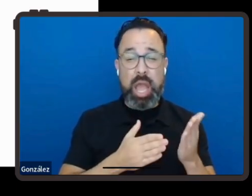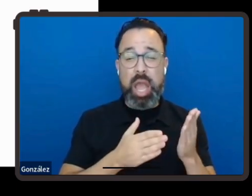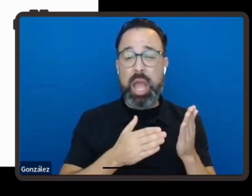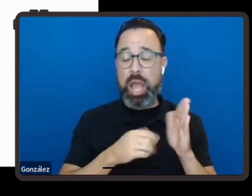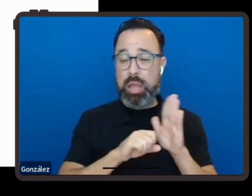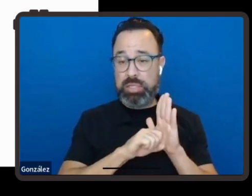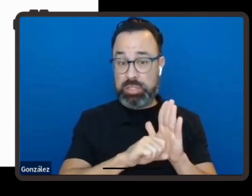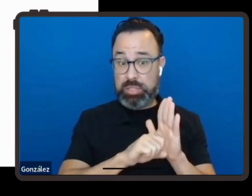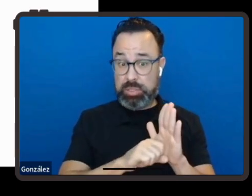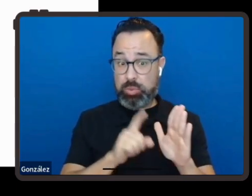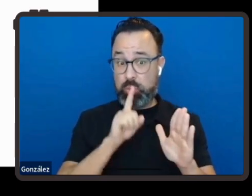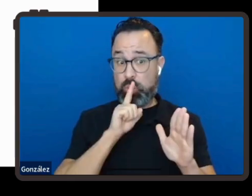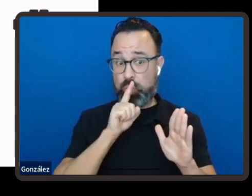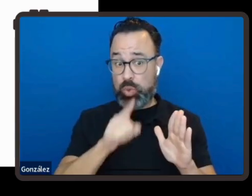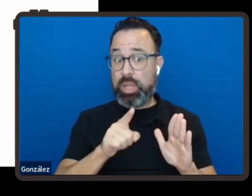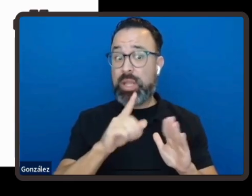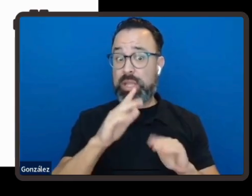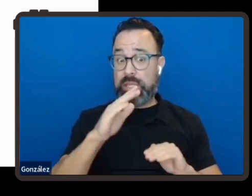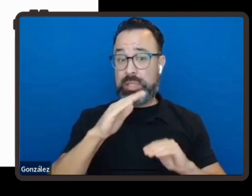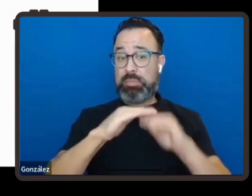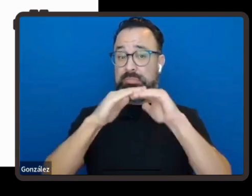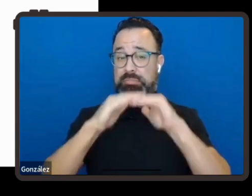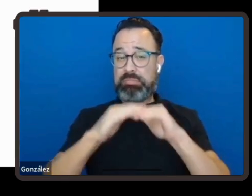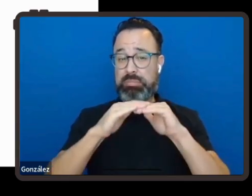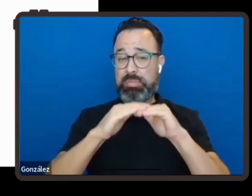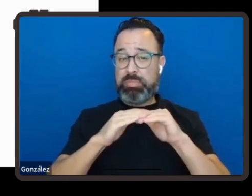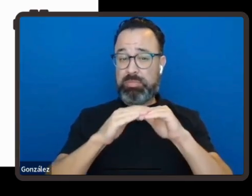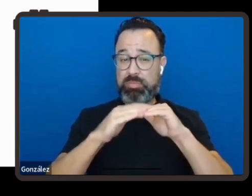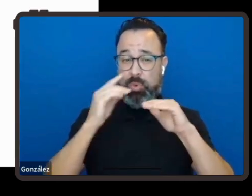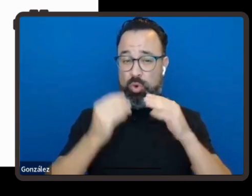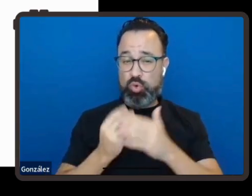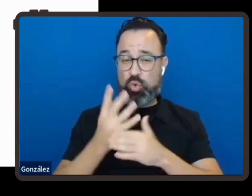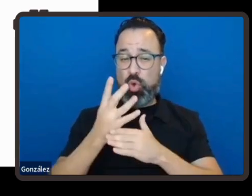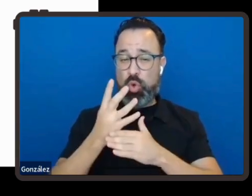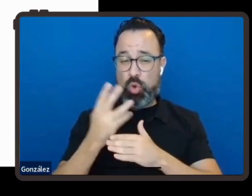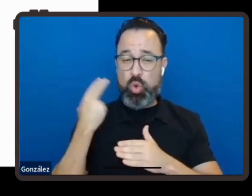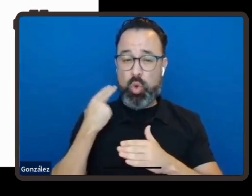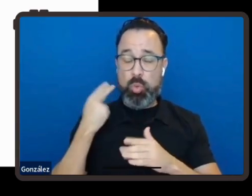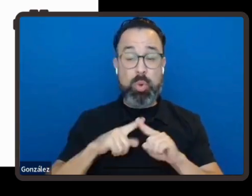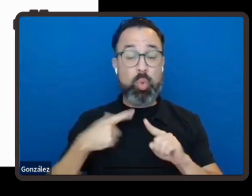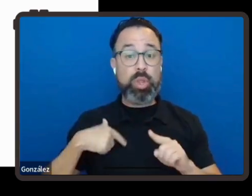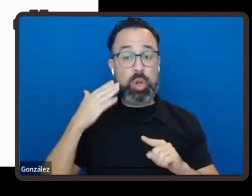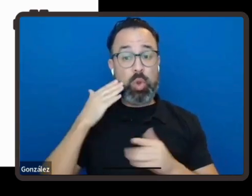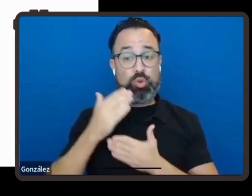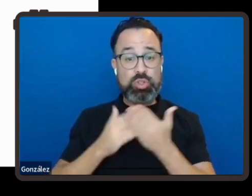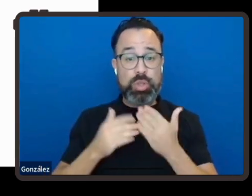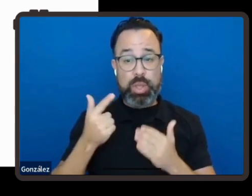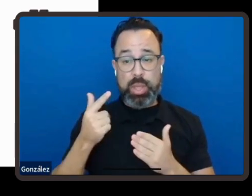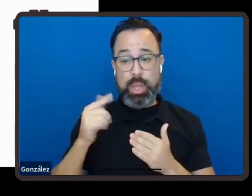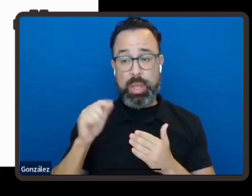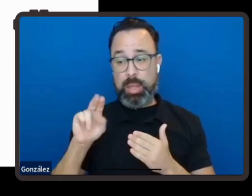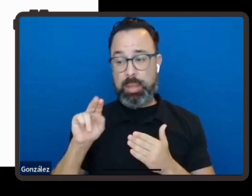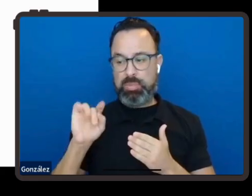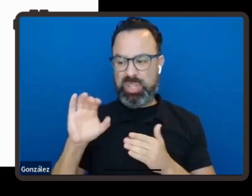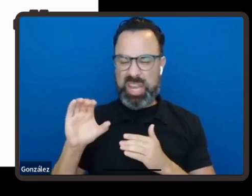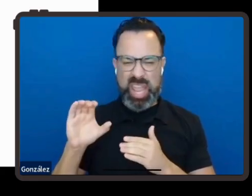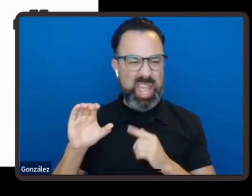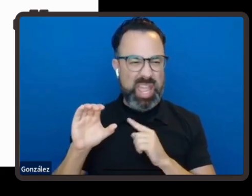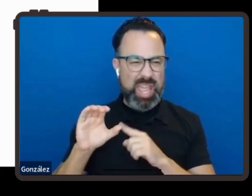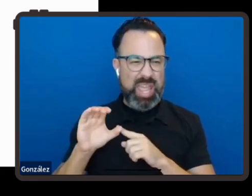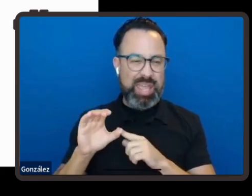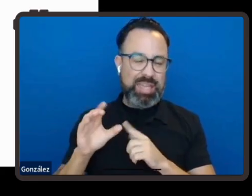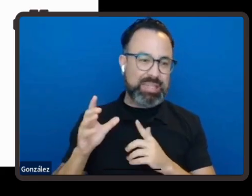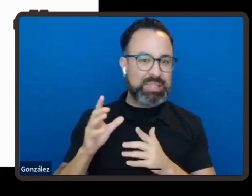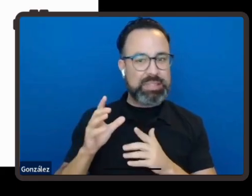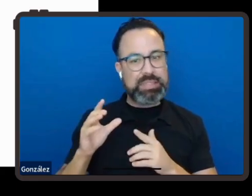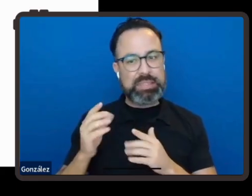for growth hormone, but we know that certain genetic syndromes, growth hormone's a bit iffy. You know, it's not